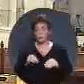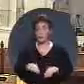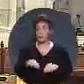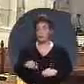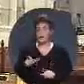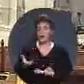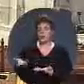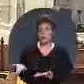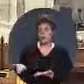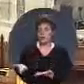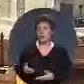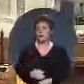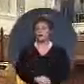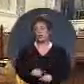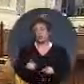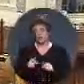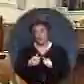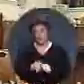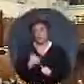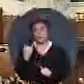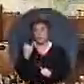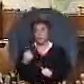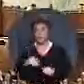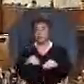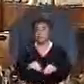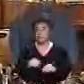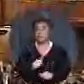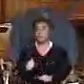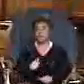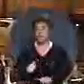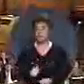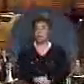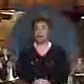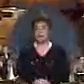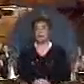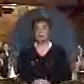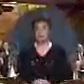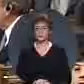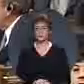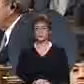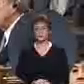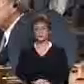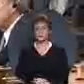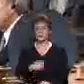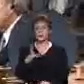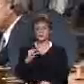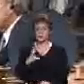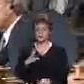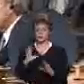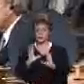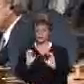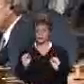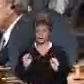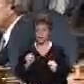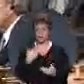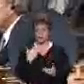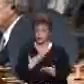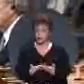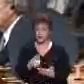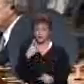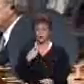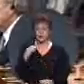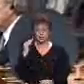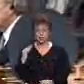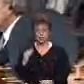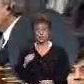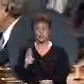an administrative agreement, for example? The Honourable Minister of Transport. Thank you, Mr. Speaker. In fact, I believe that the leader of the Bloc